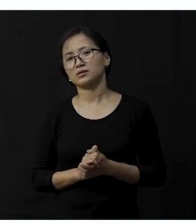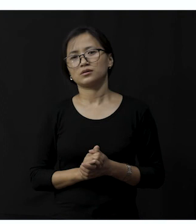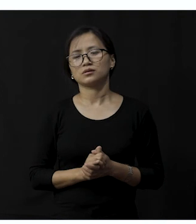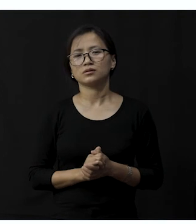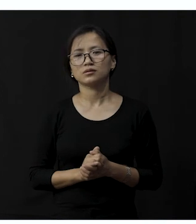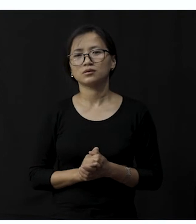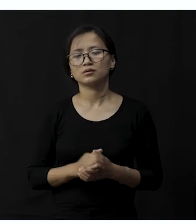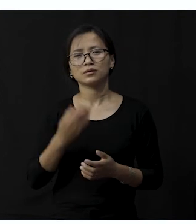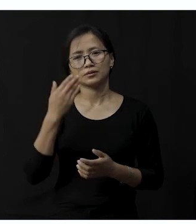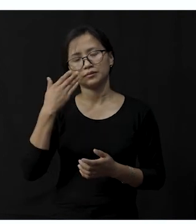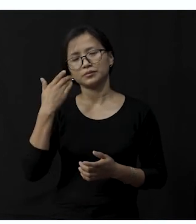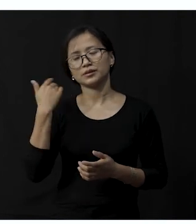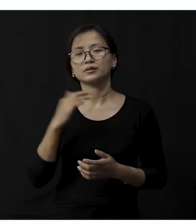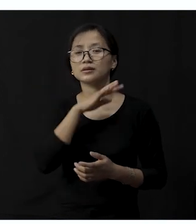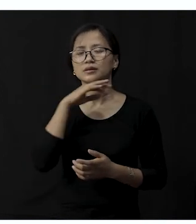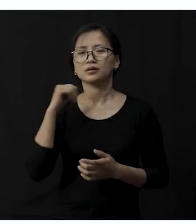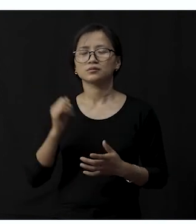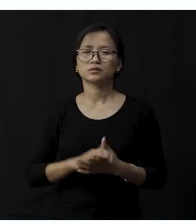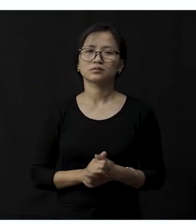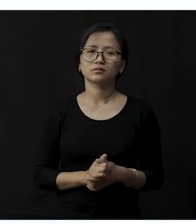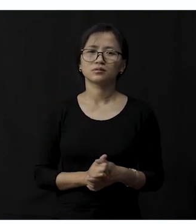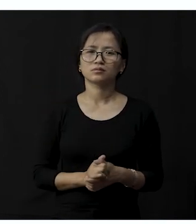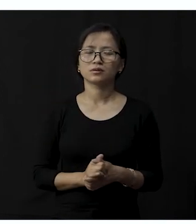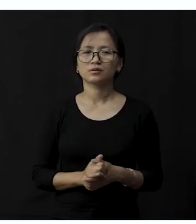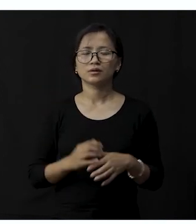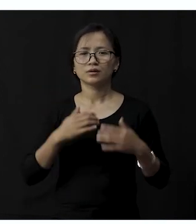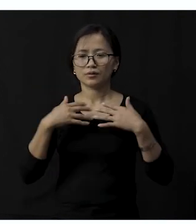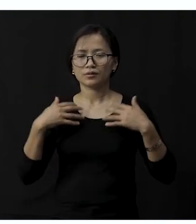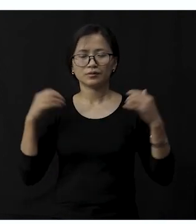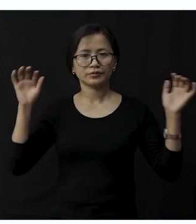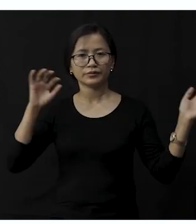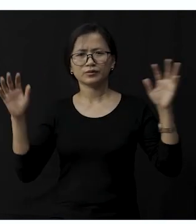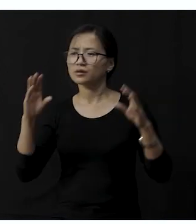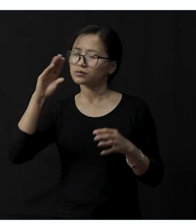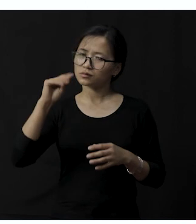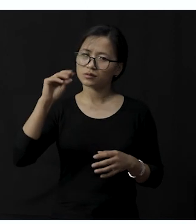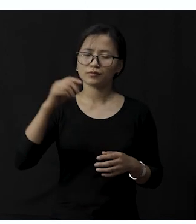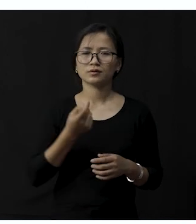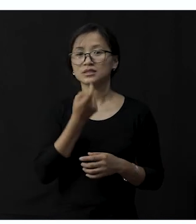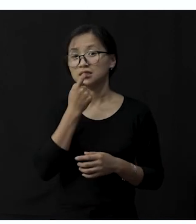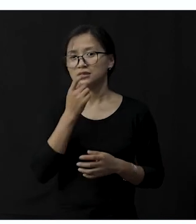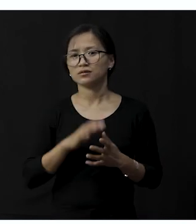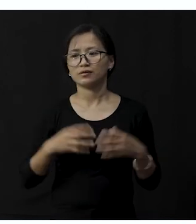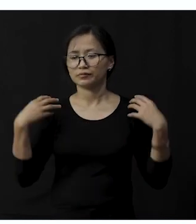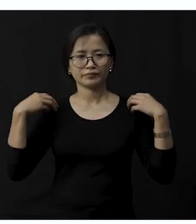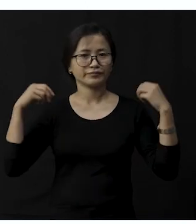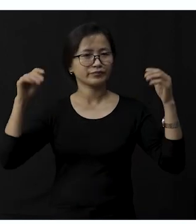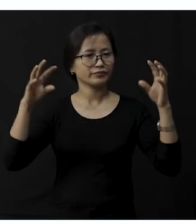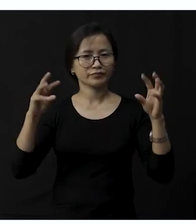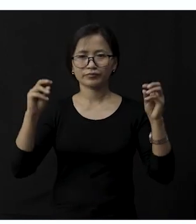can describe it as a pink color. So you can start with that. This teddy is soft, it's white, it's